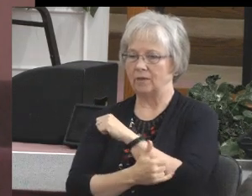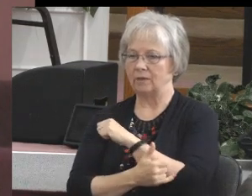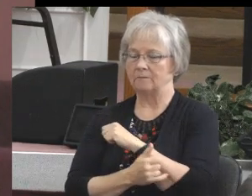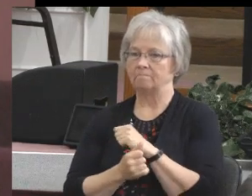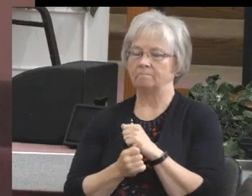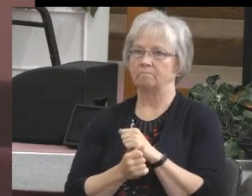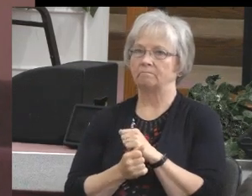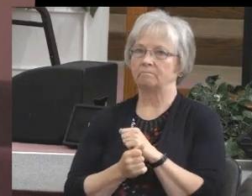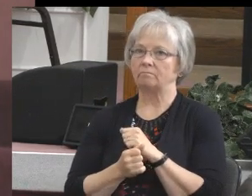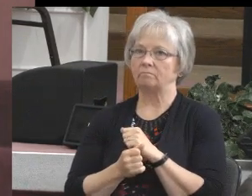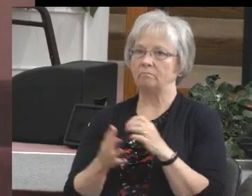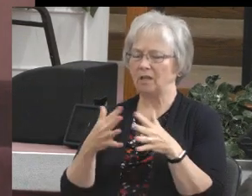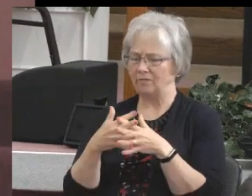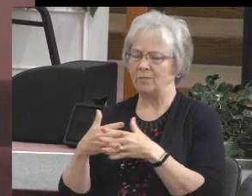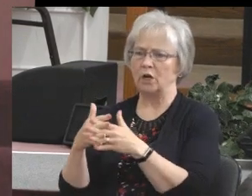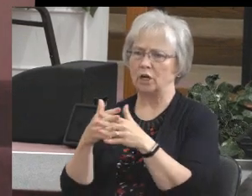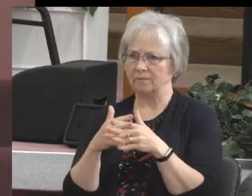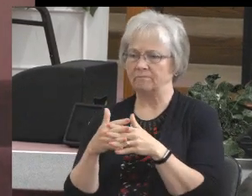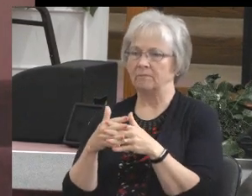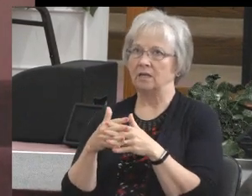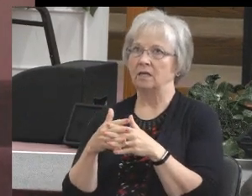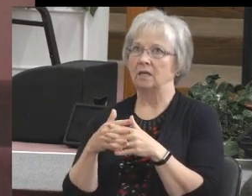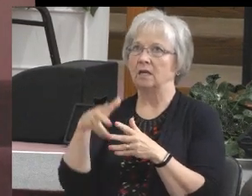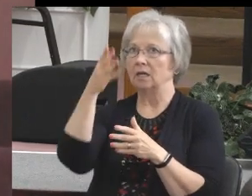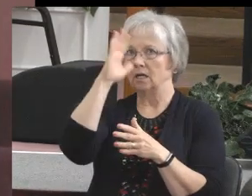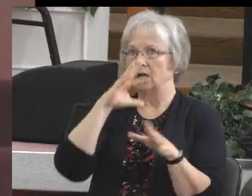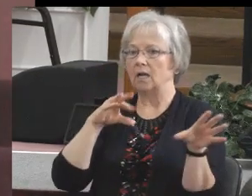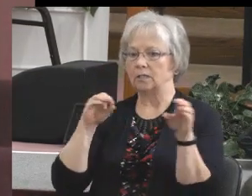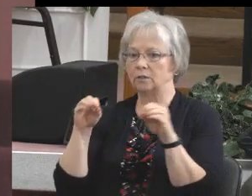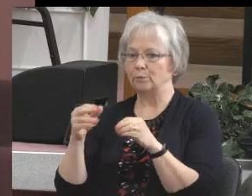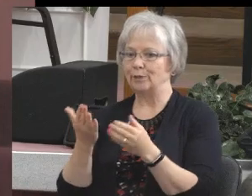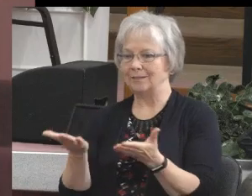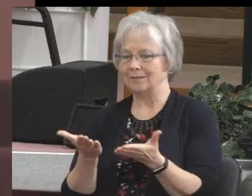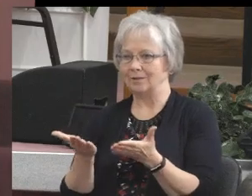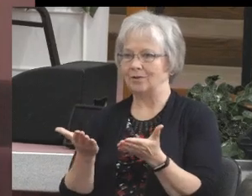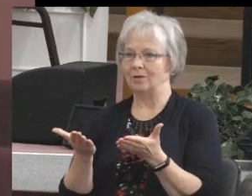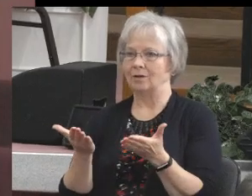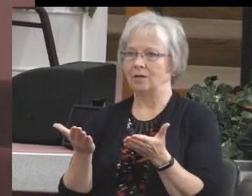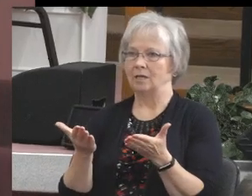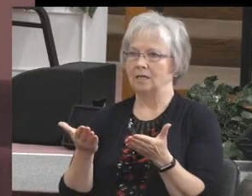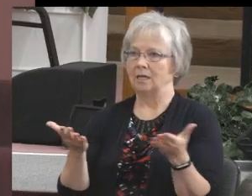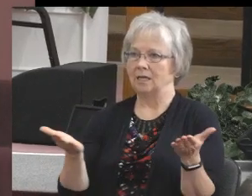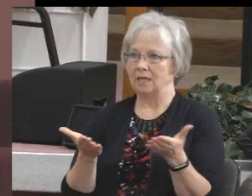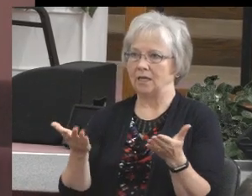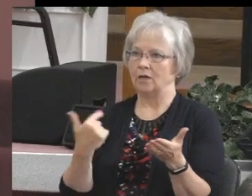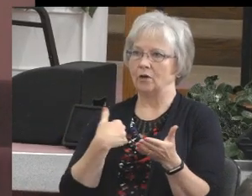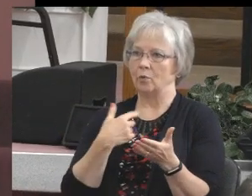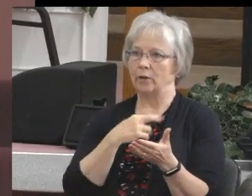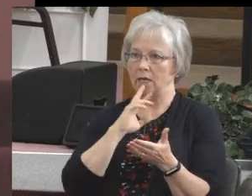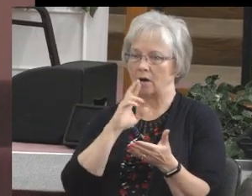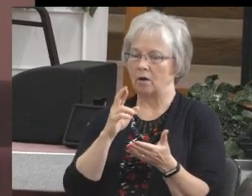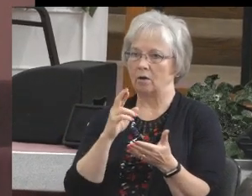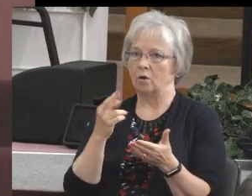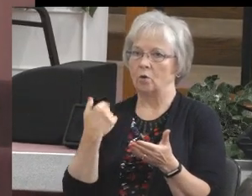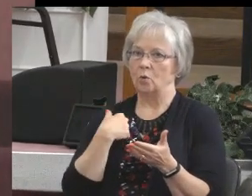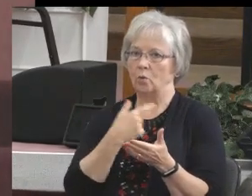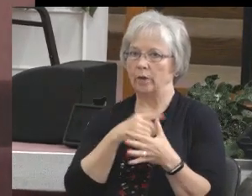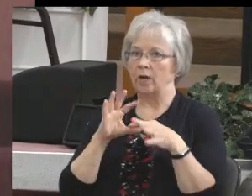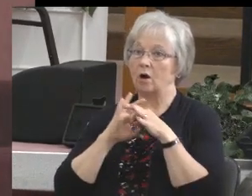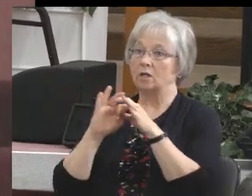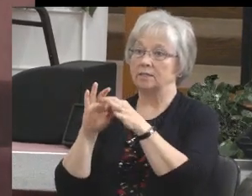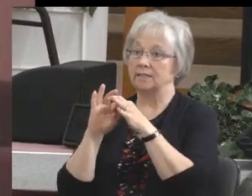Because this is where God has placed us. This is where we are. This is the nation in which we are citizens.